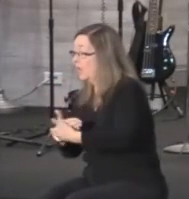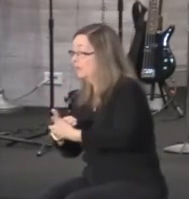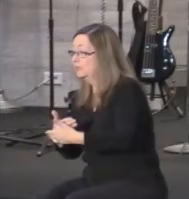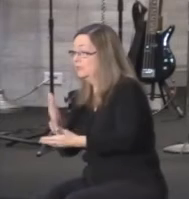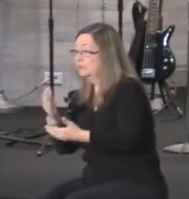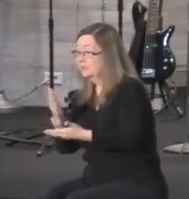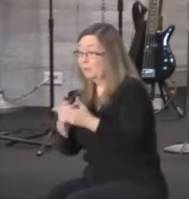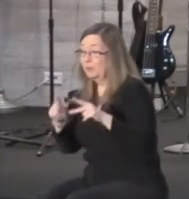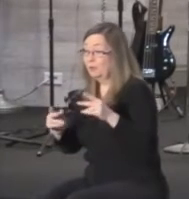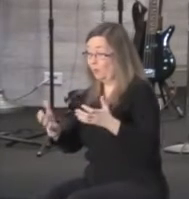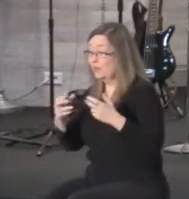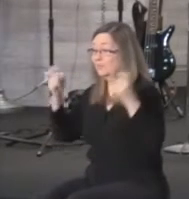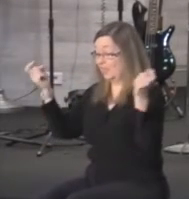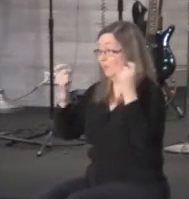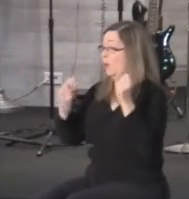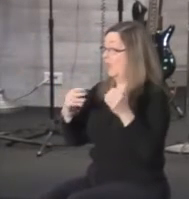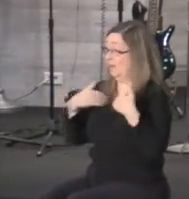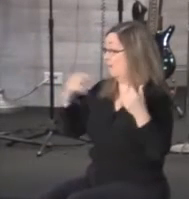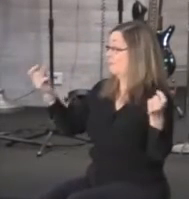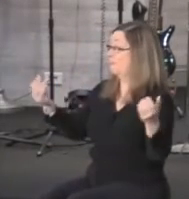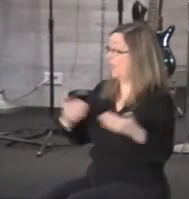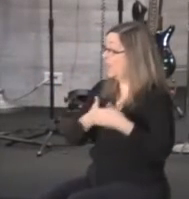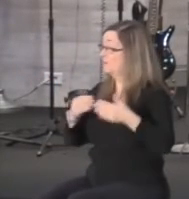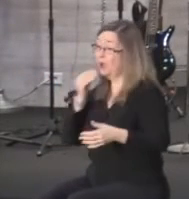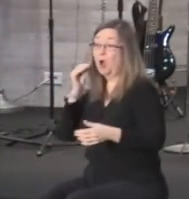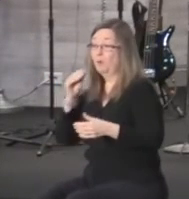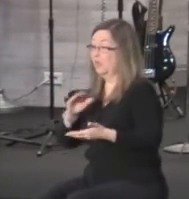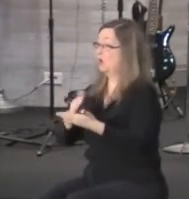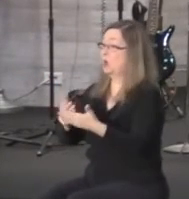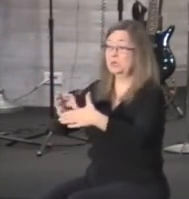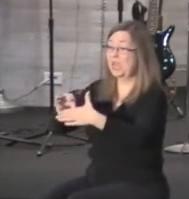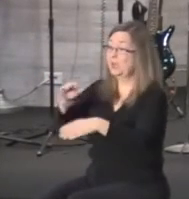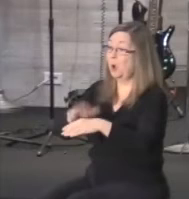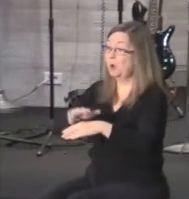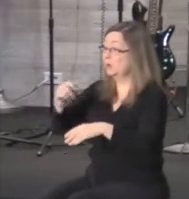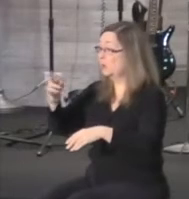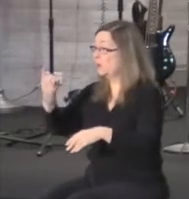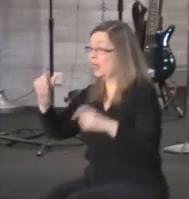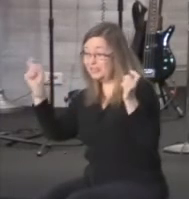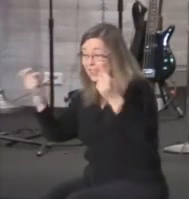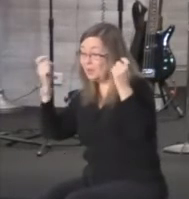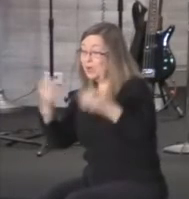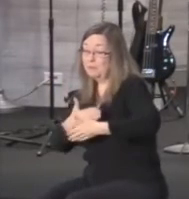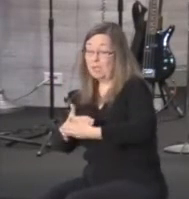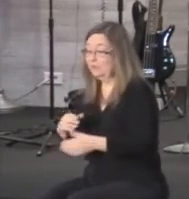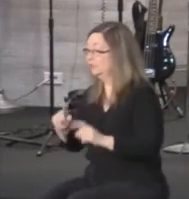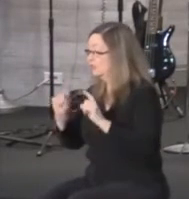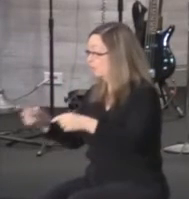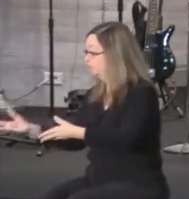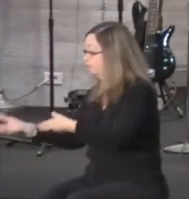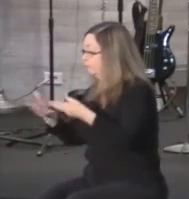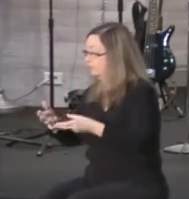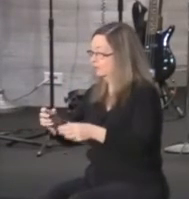like to celebrate, you know? Like, okay, we had a baby, we're home. Let's cook a steak on the grill and let's celebrate this. So, you know, you get the steak out,